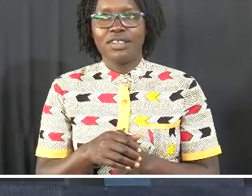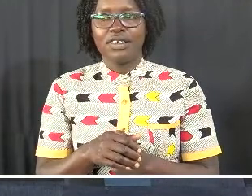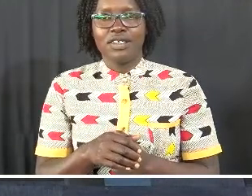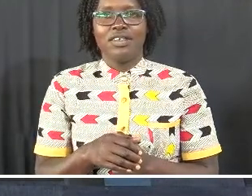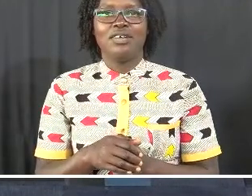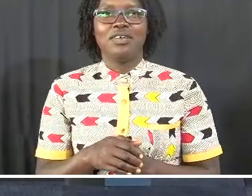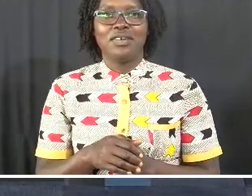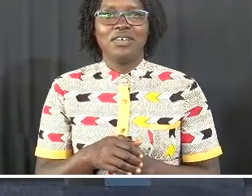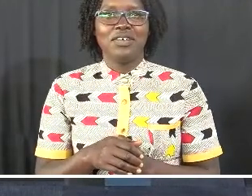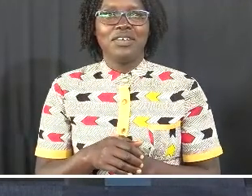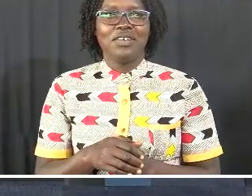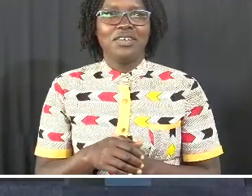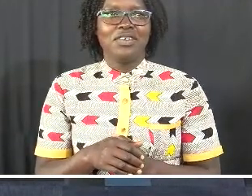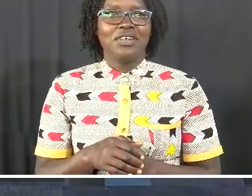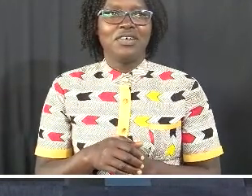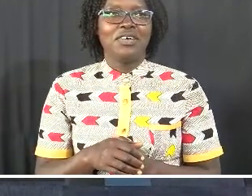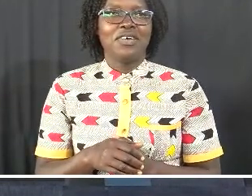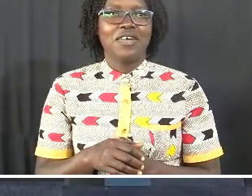it.